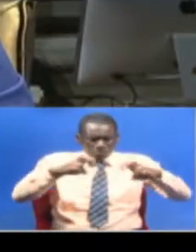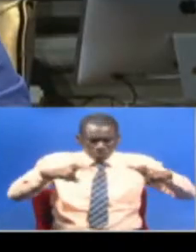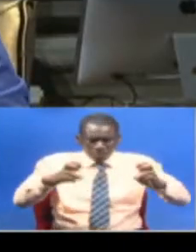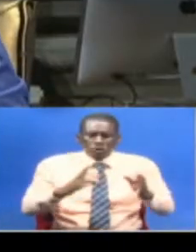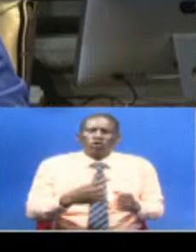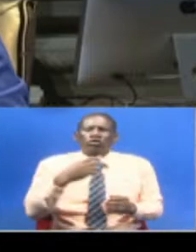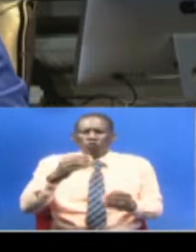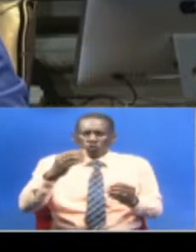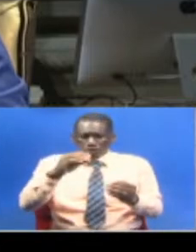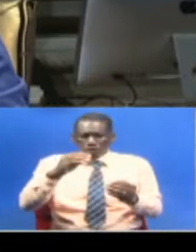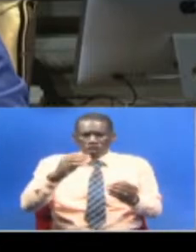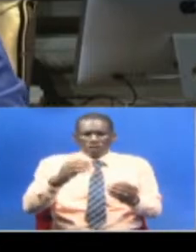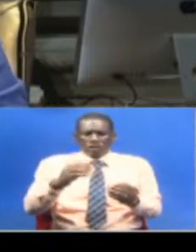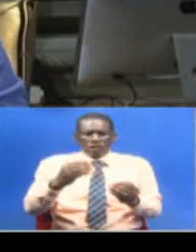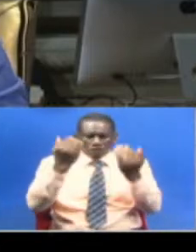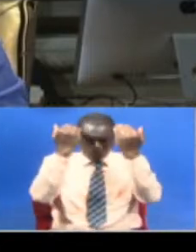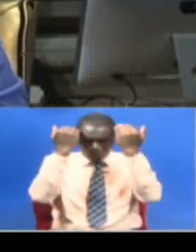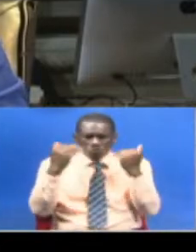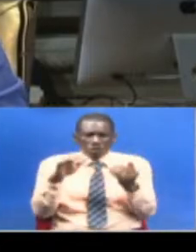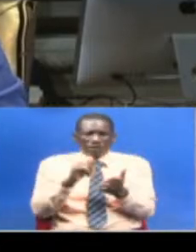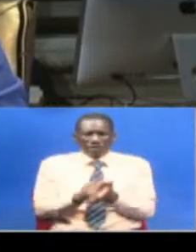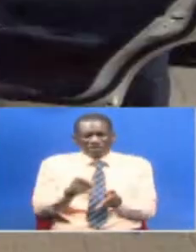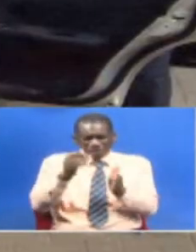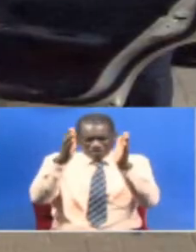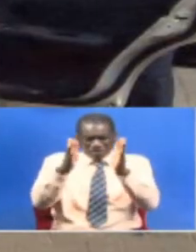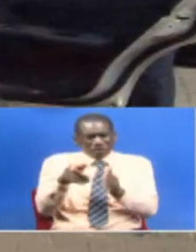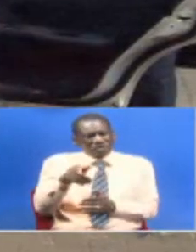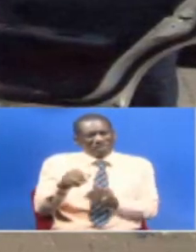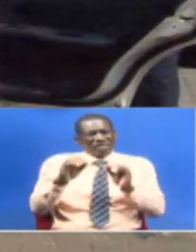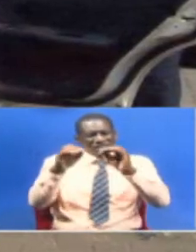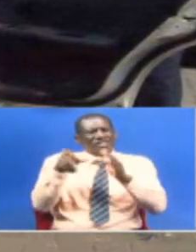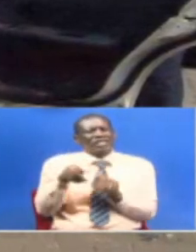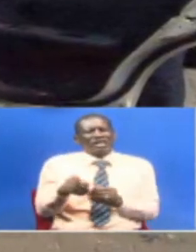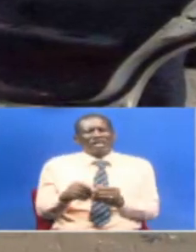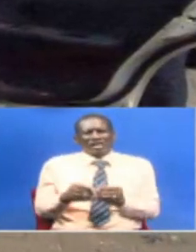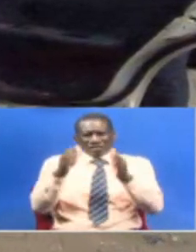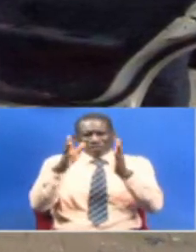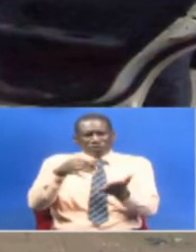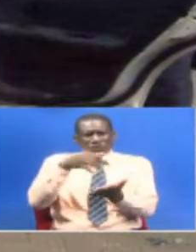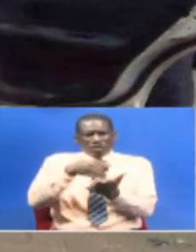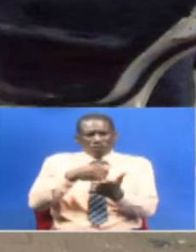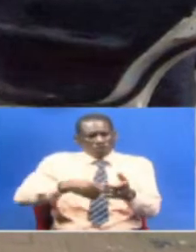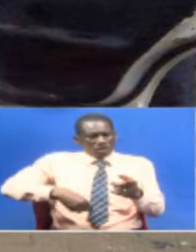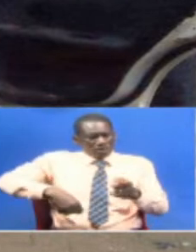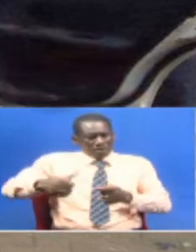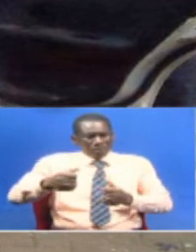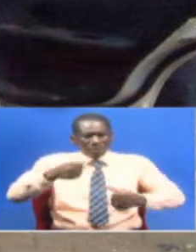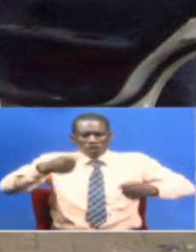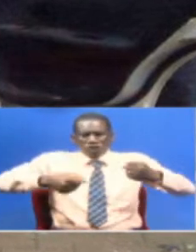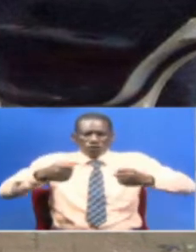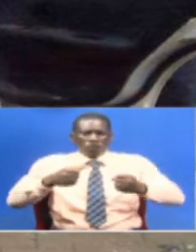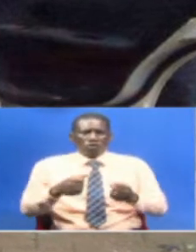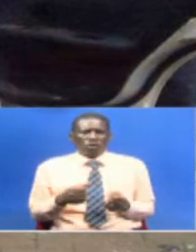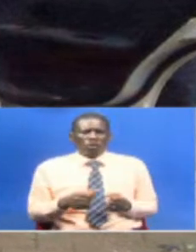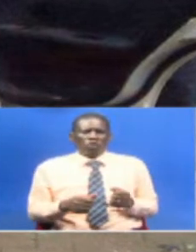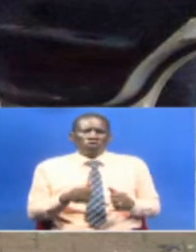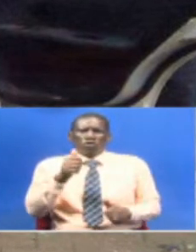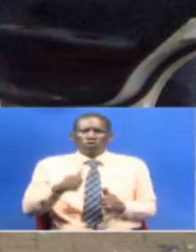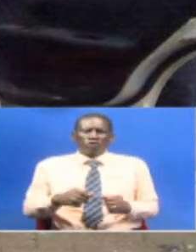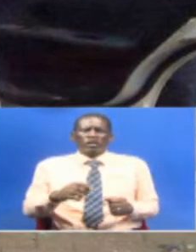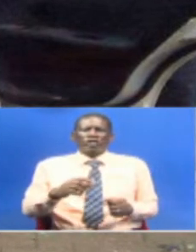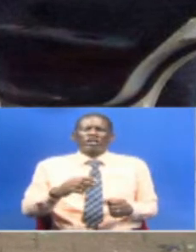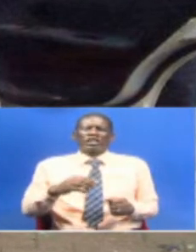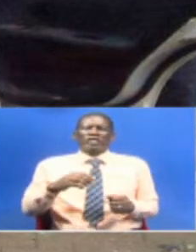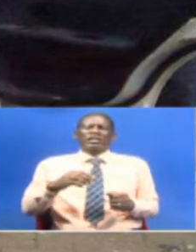that this madrasa teacher is the one who was involved in the purchase of the motor vehicle that the terrorists